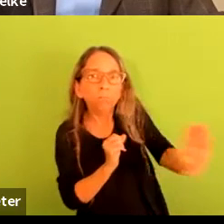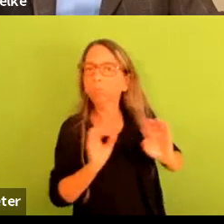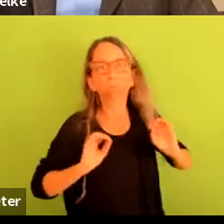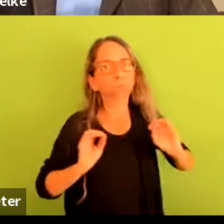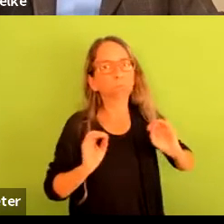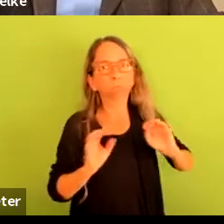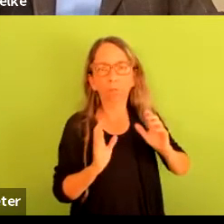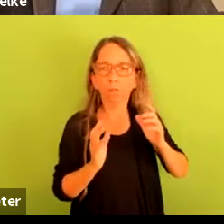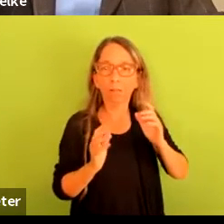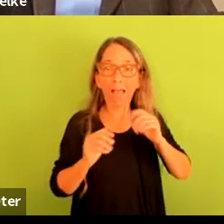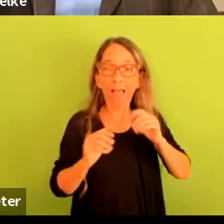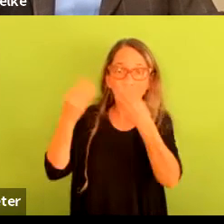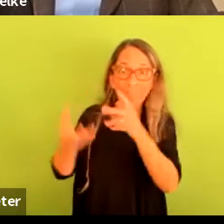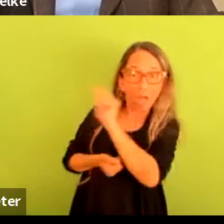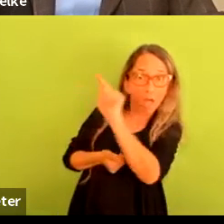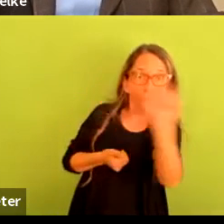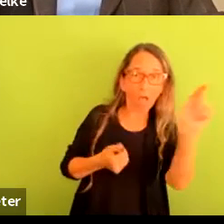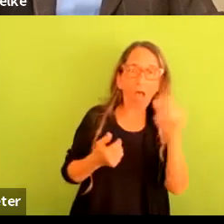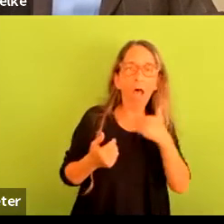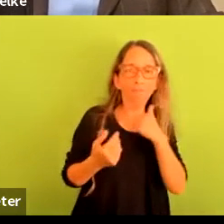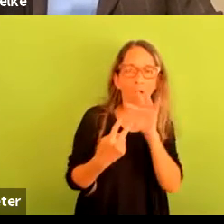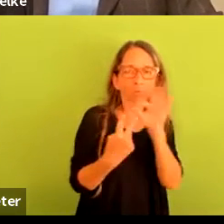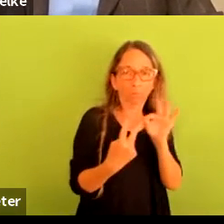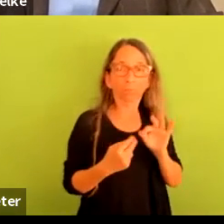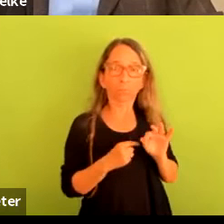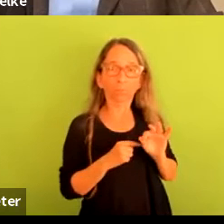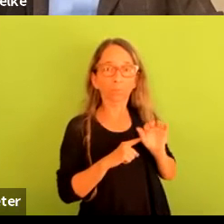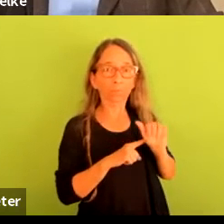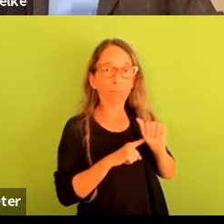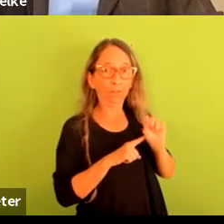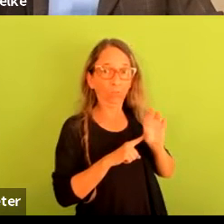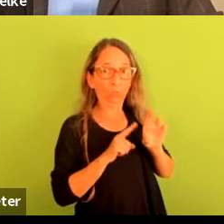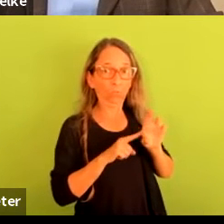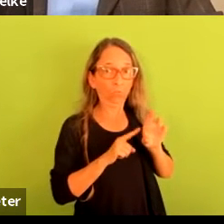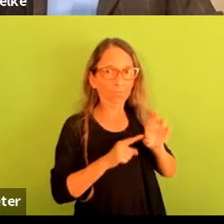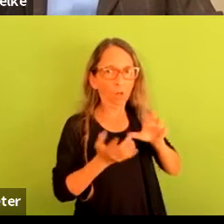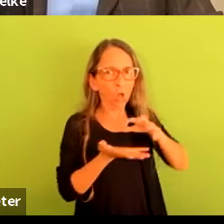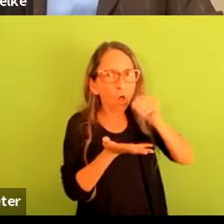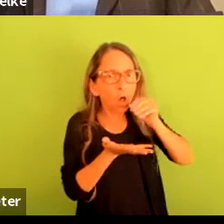yes, ASR does machine learn, it doesn't happen on IP-CTS